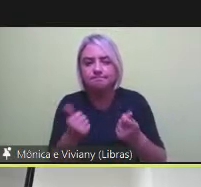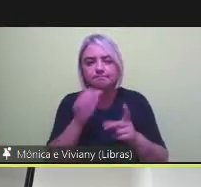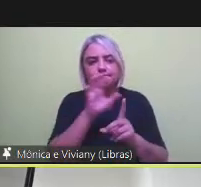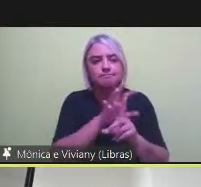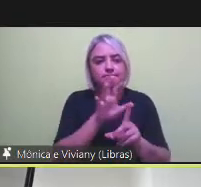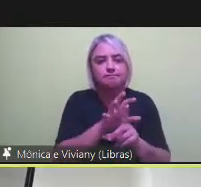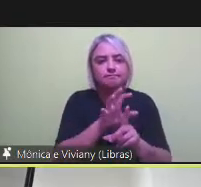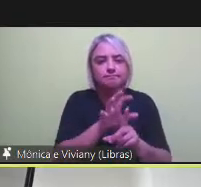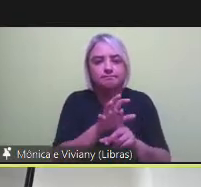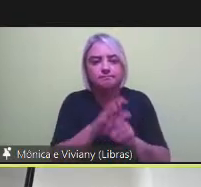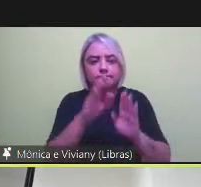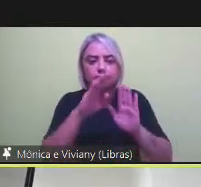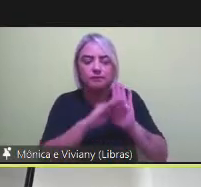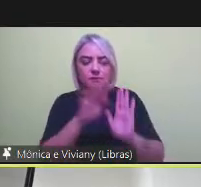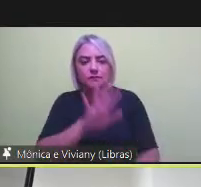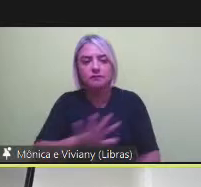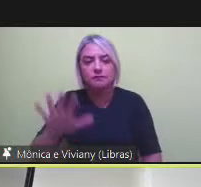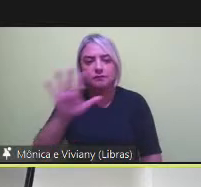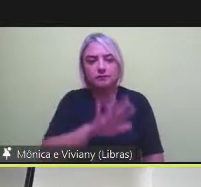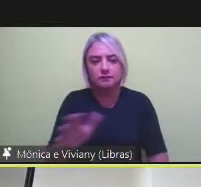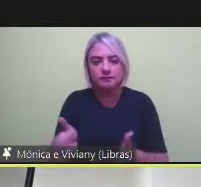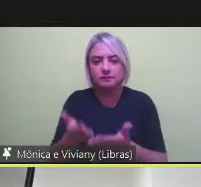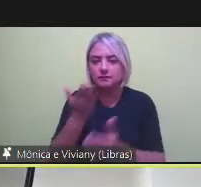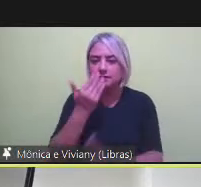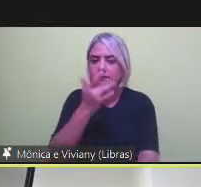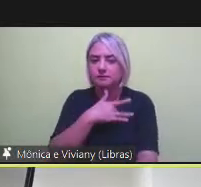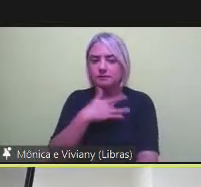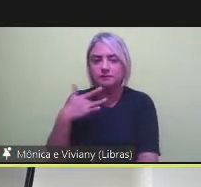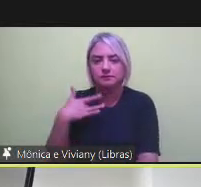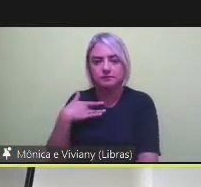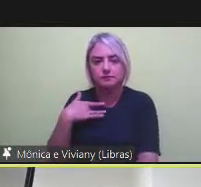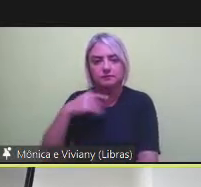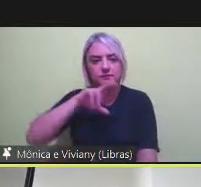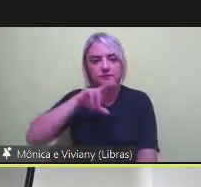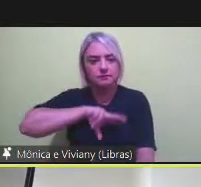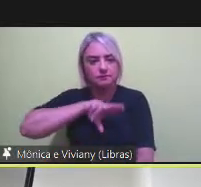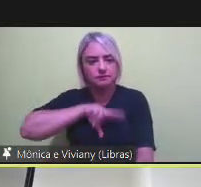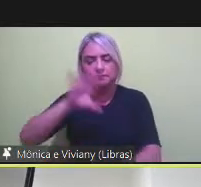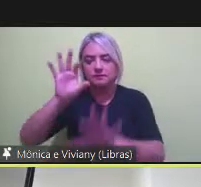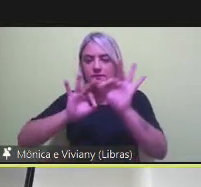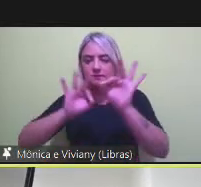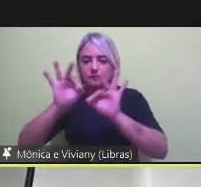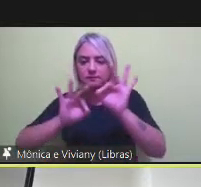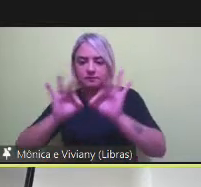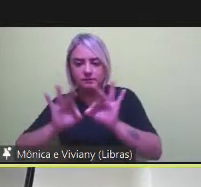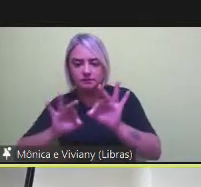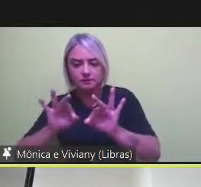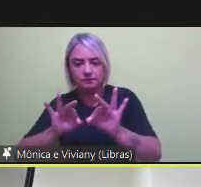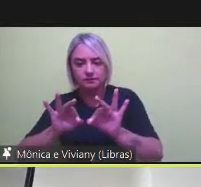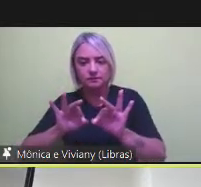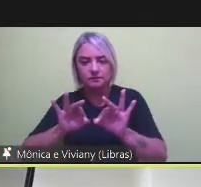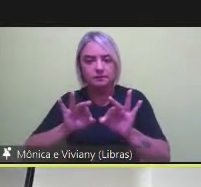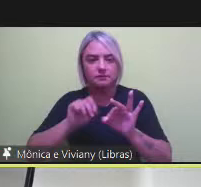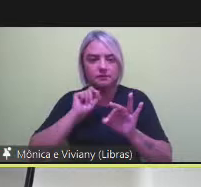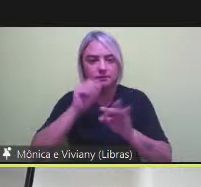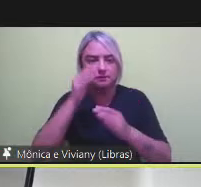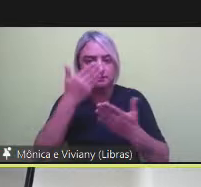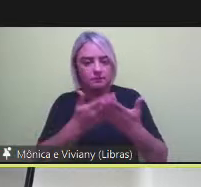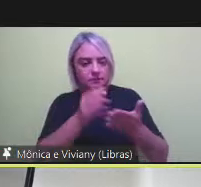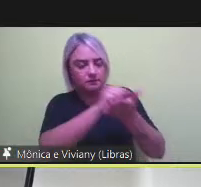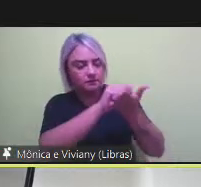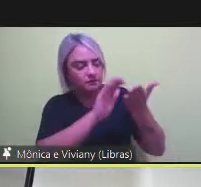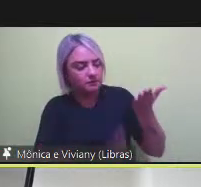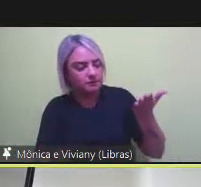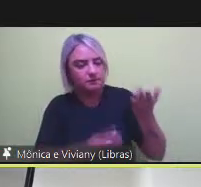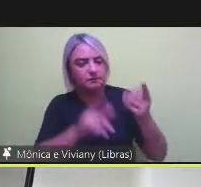to approach the National Program for the Healthy Nutrition in Portugal, and what